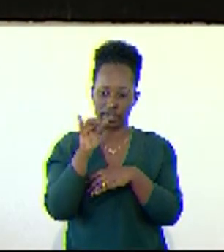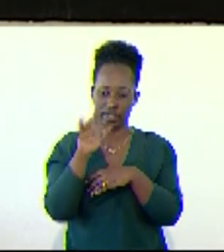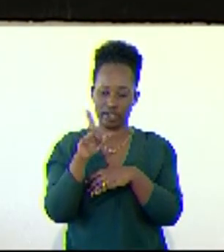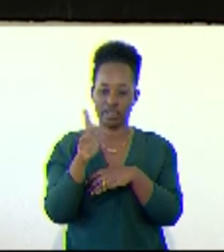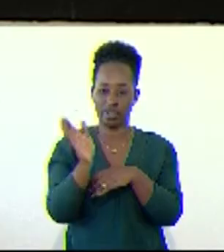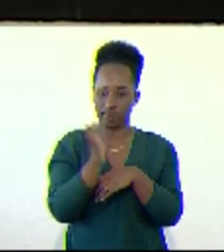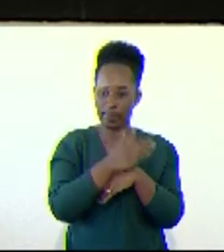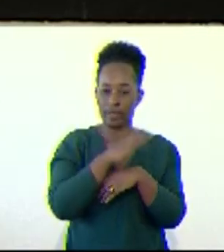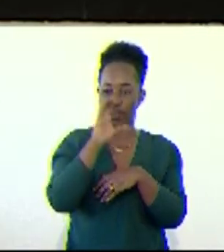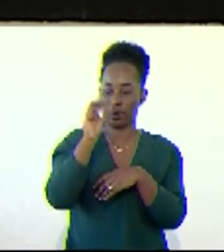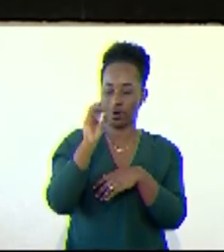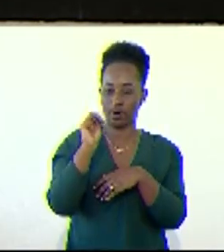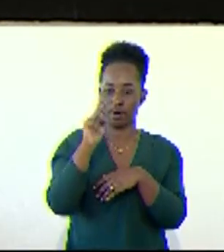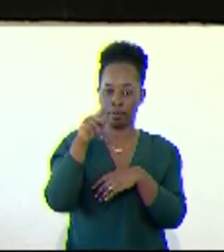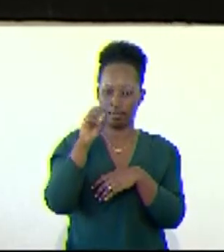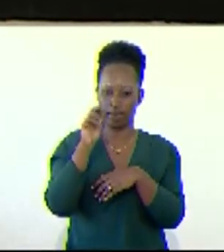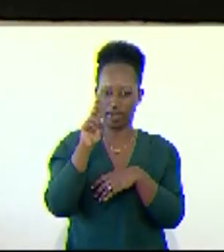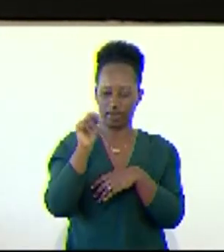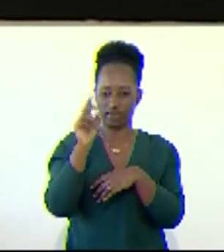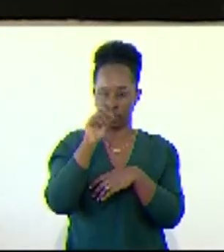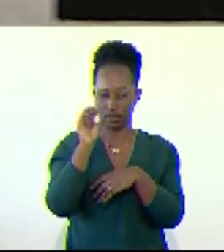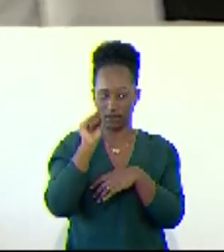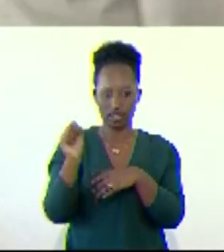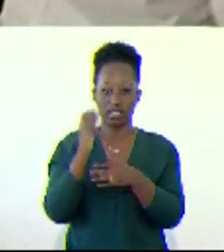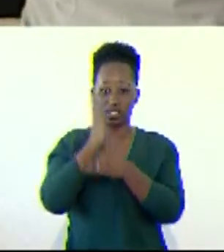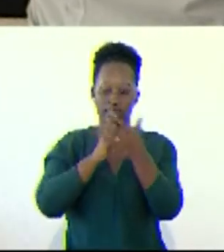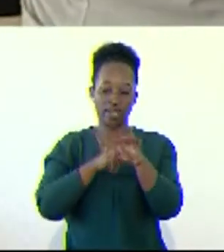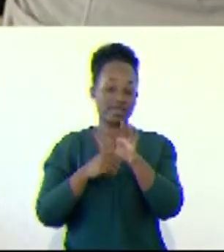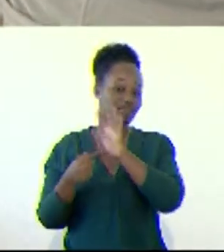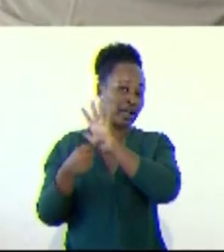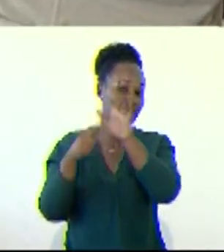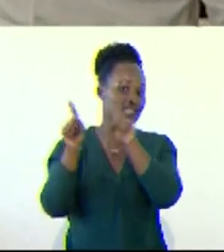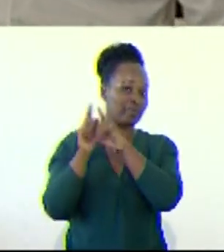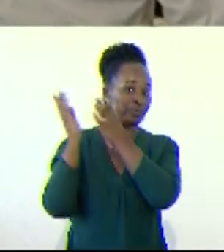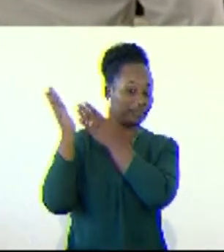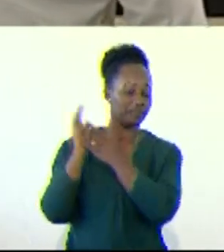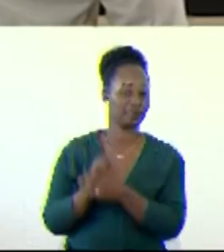2,4-dinitrophenylhydrazine. Sometimes it is represented like this,